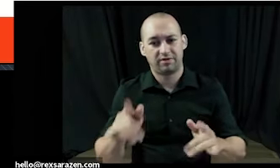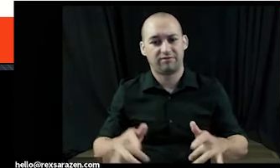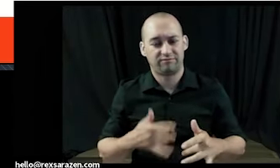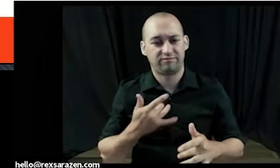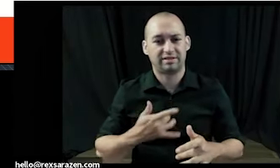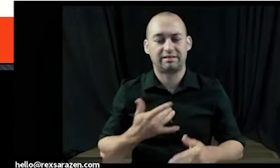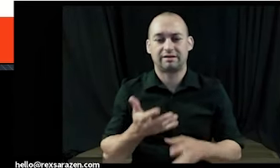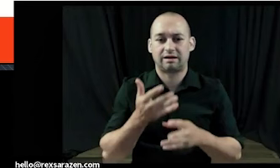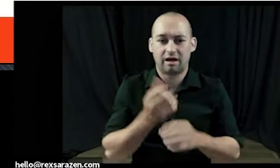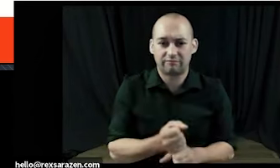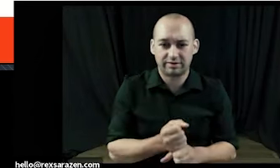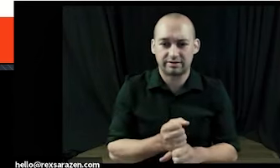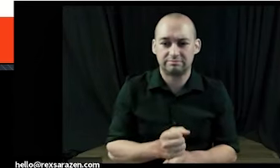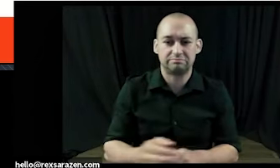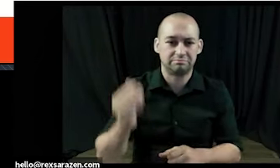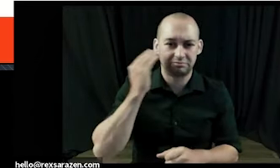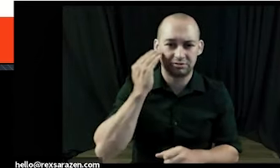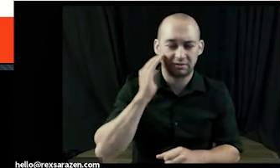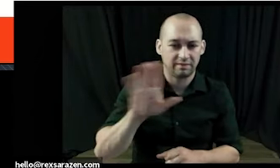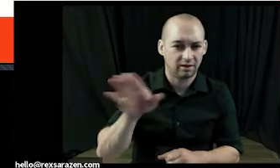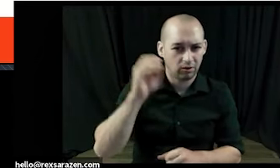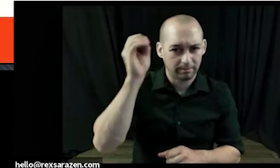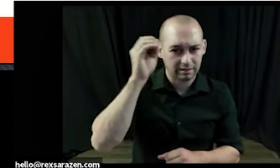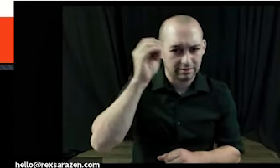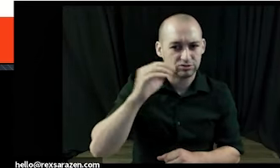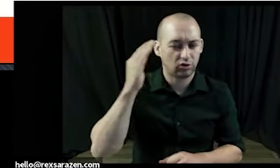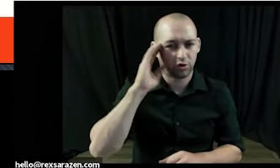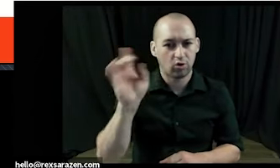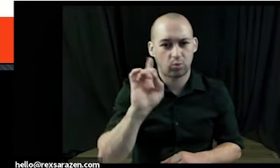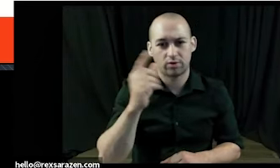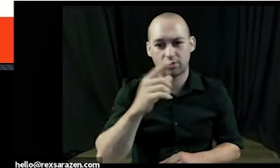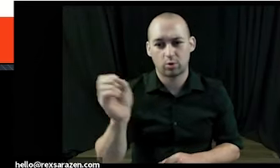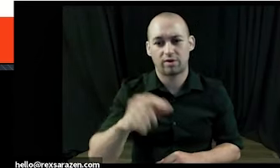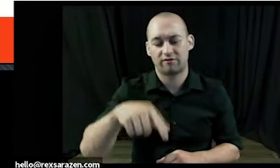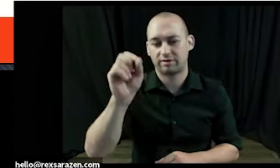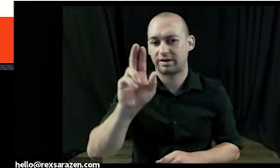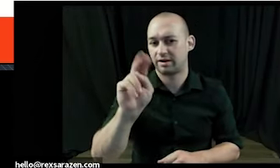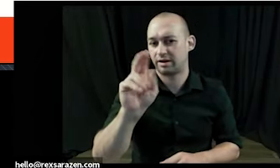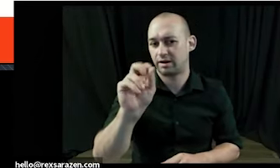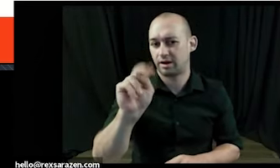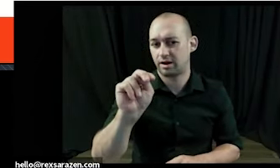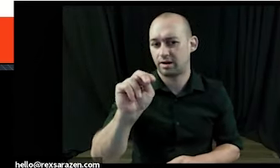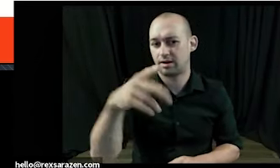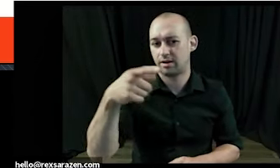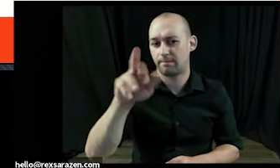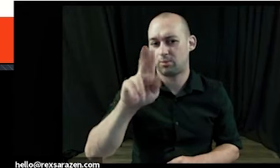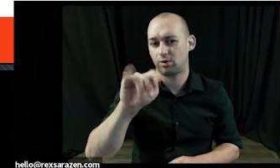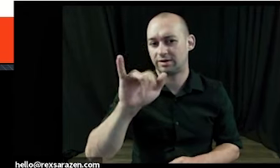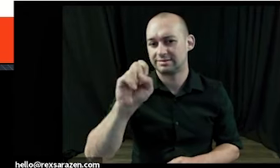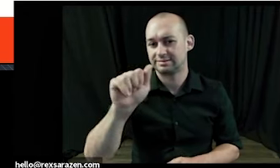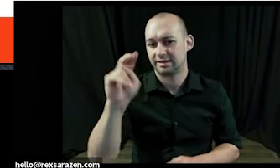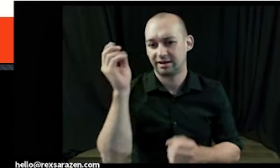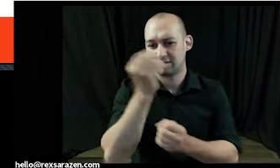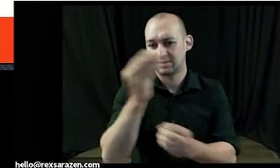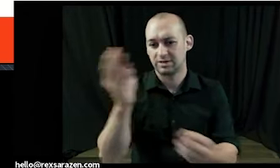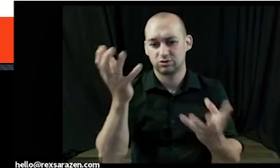in their opinions and making sure they know where to go to find the nonpartisan information to ensure they know who they want to vote for and